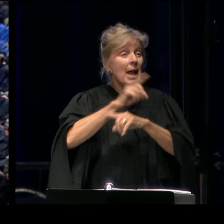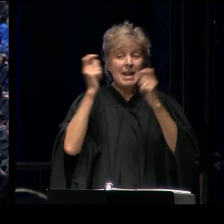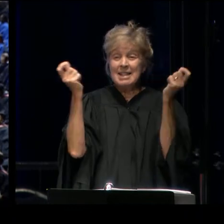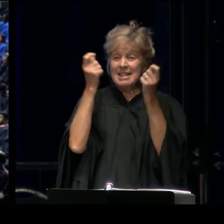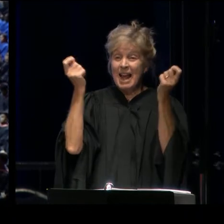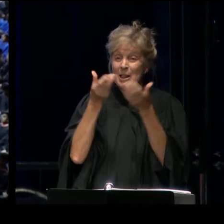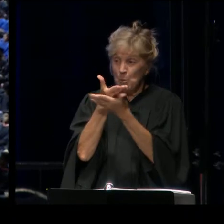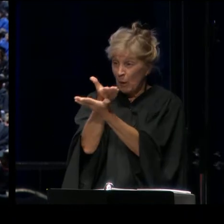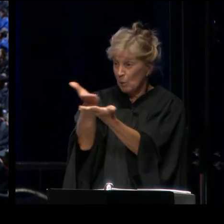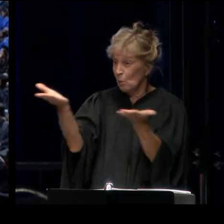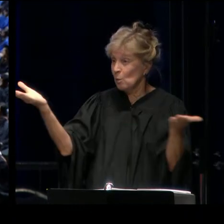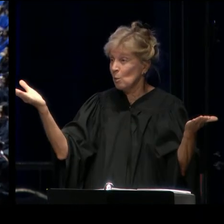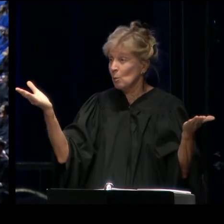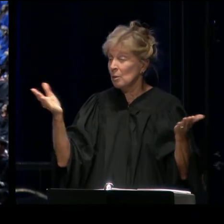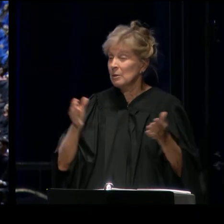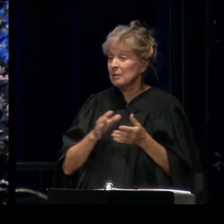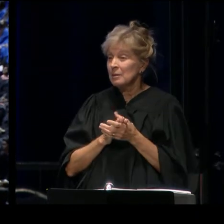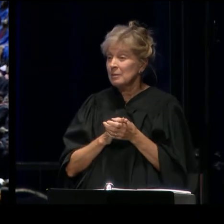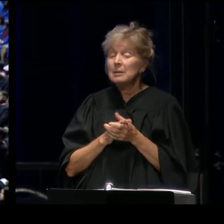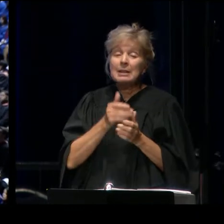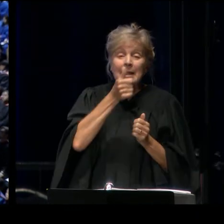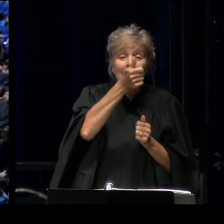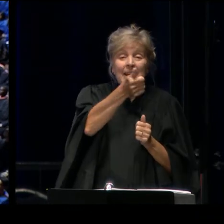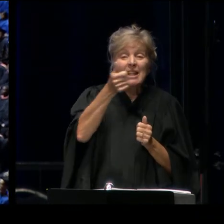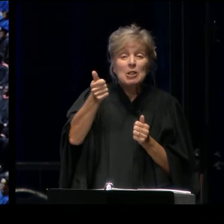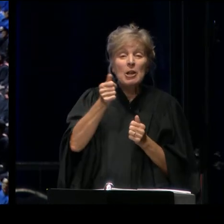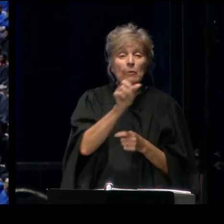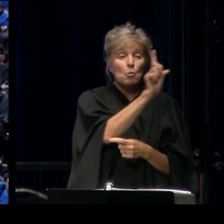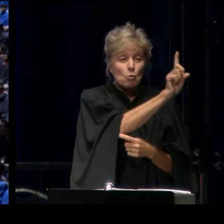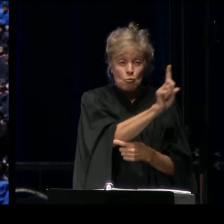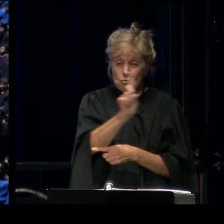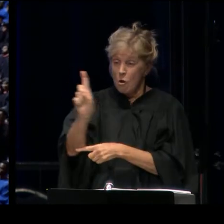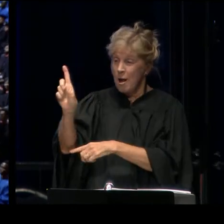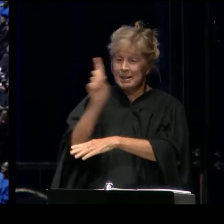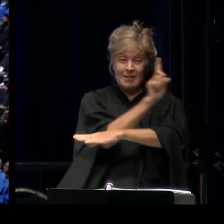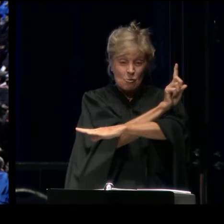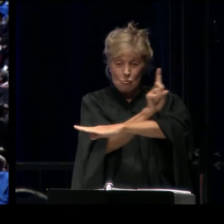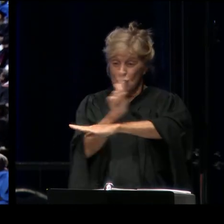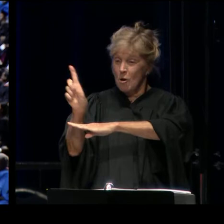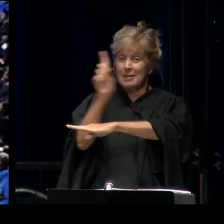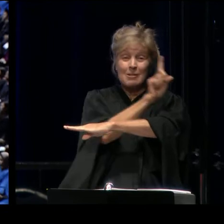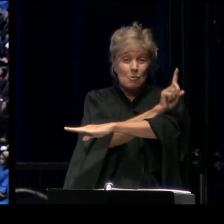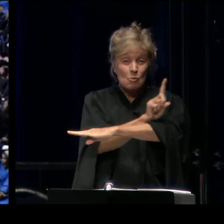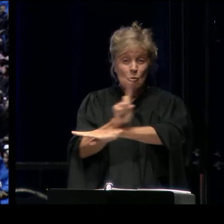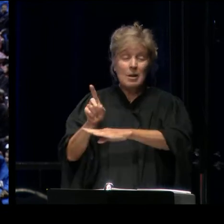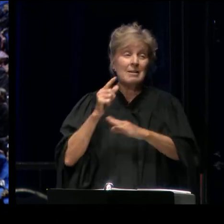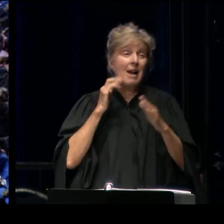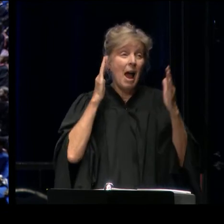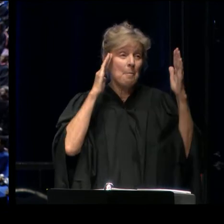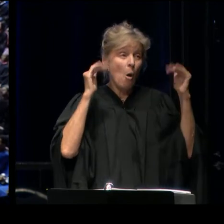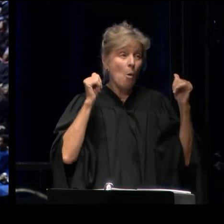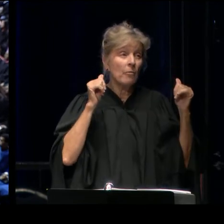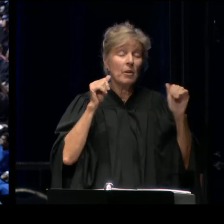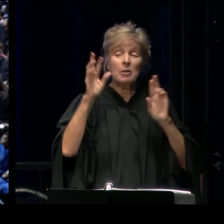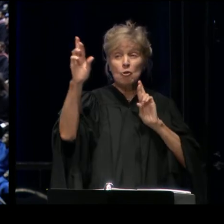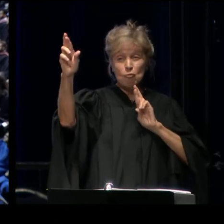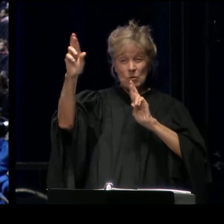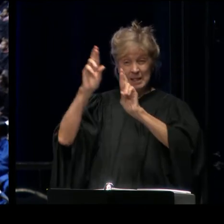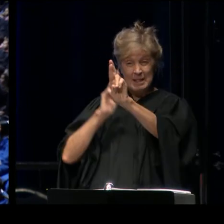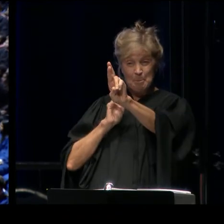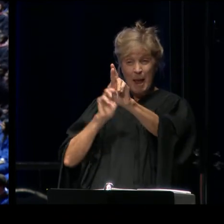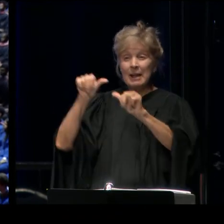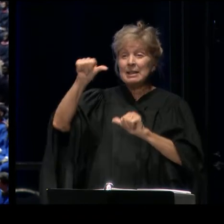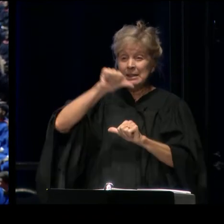you. As you each cross the stage, I'm hopeful we can all respect one